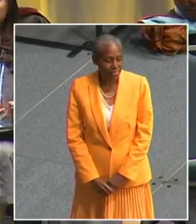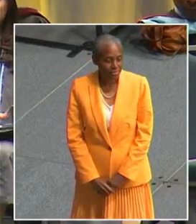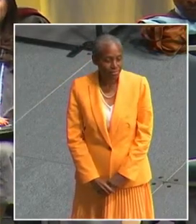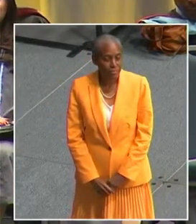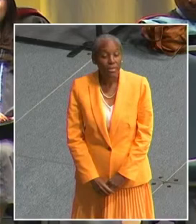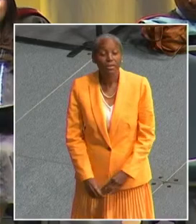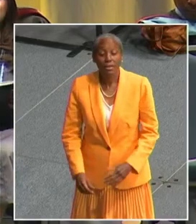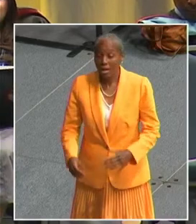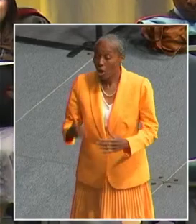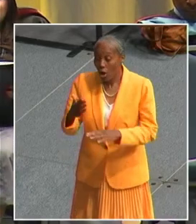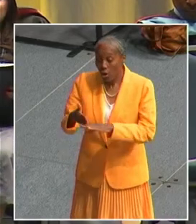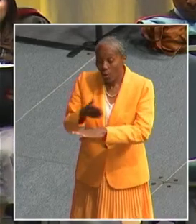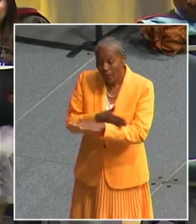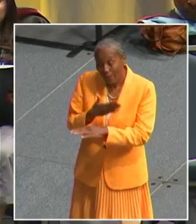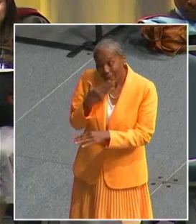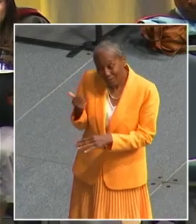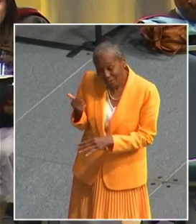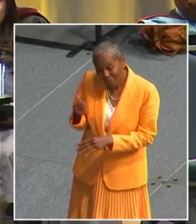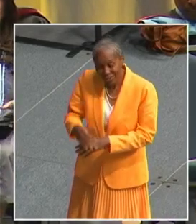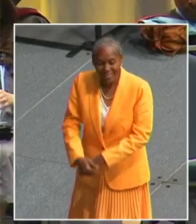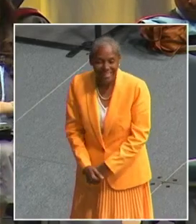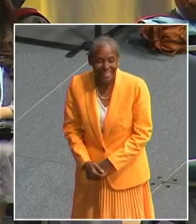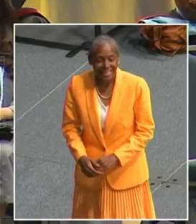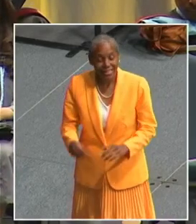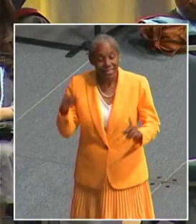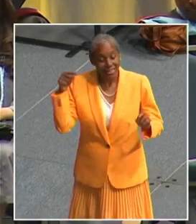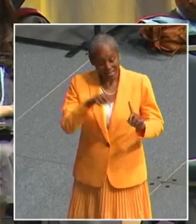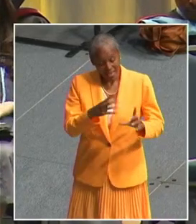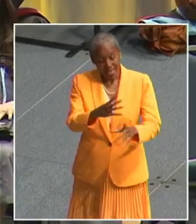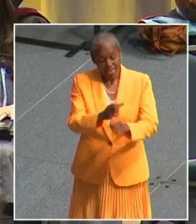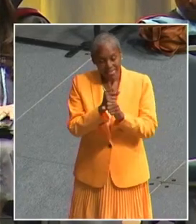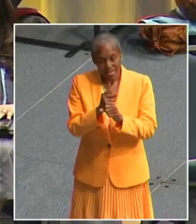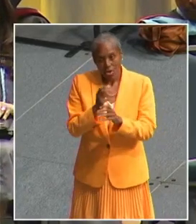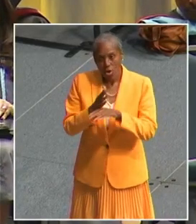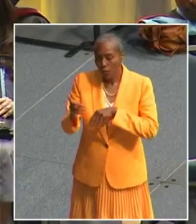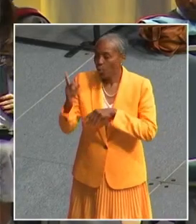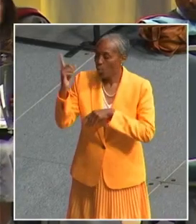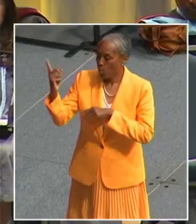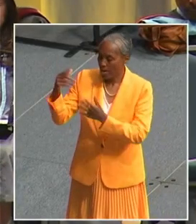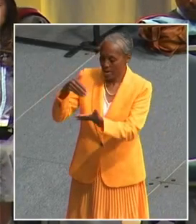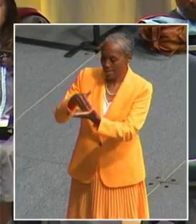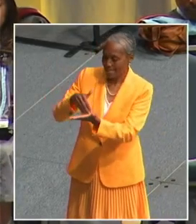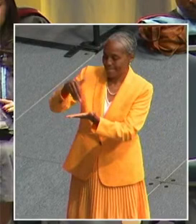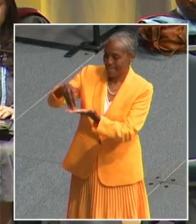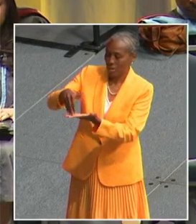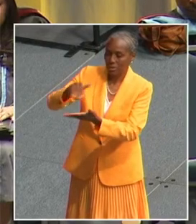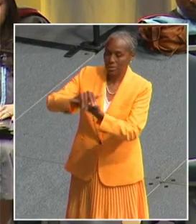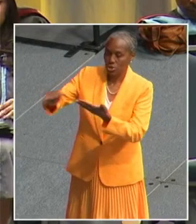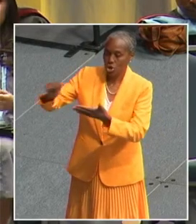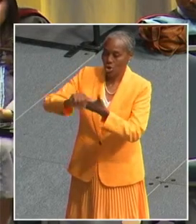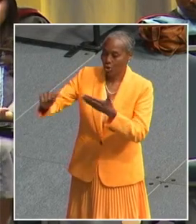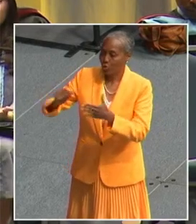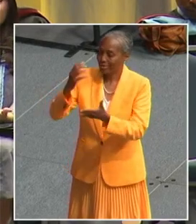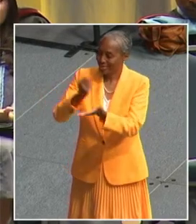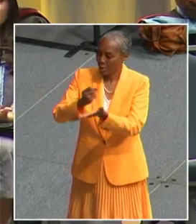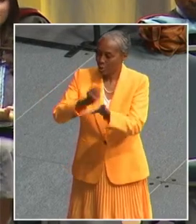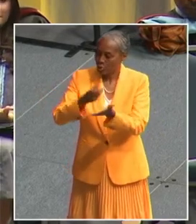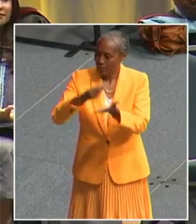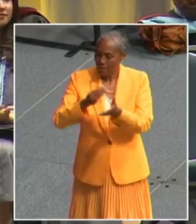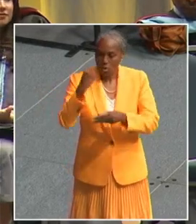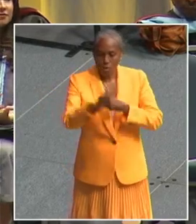It gets better. He has received more than $1 million in scholarship offers,